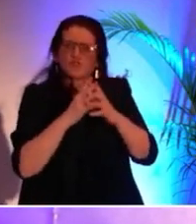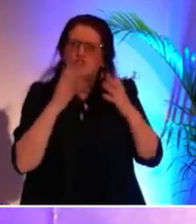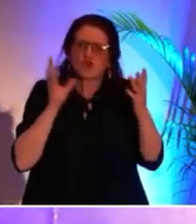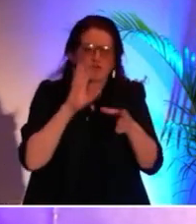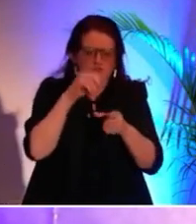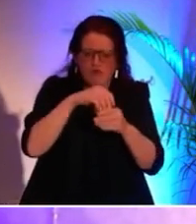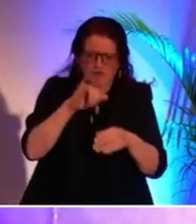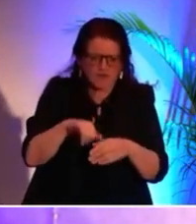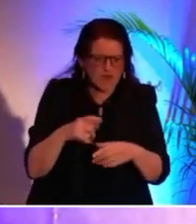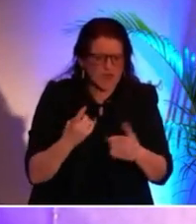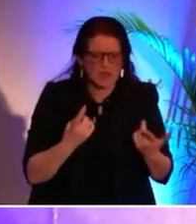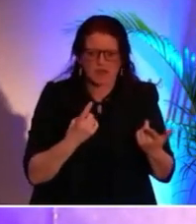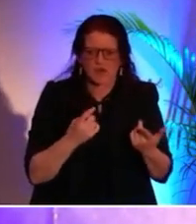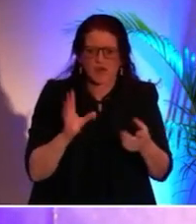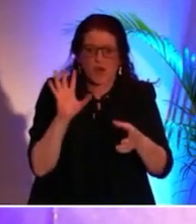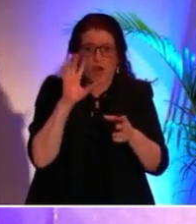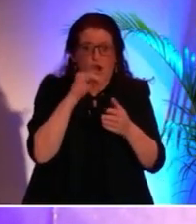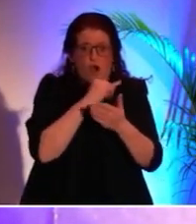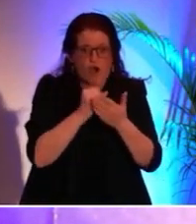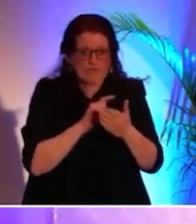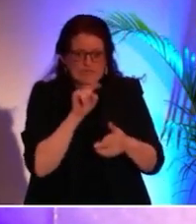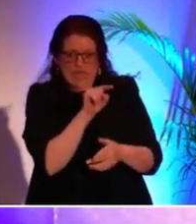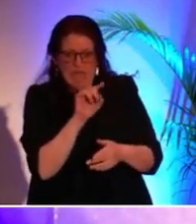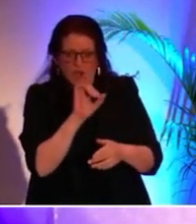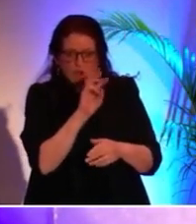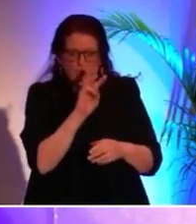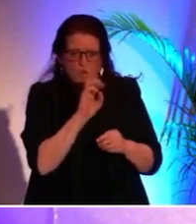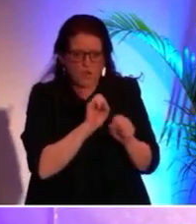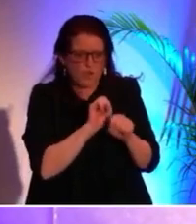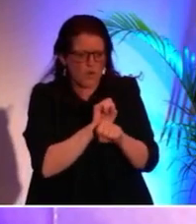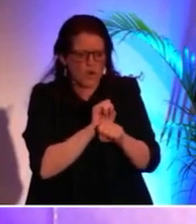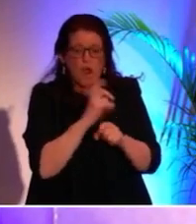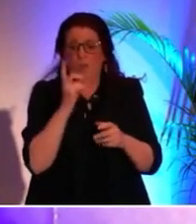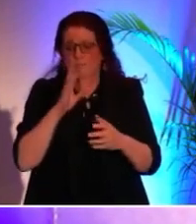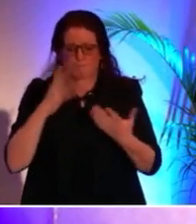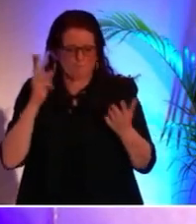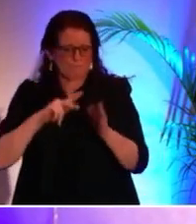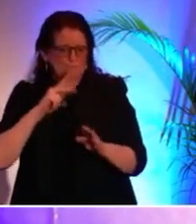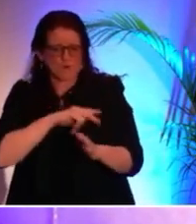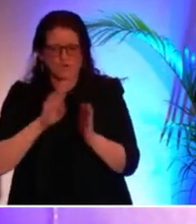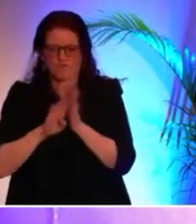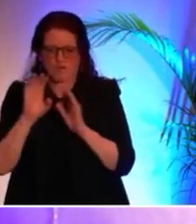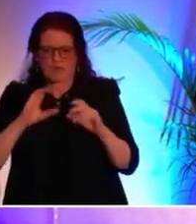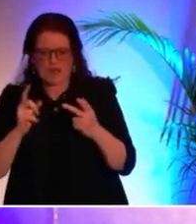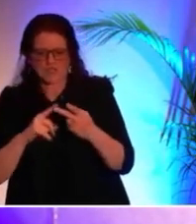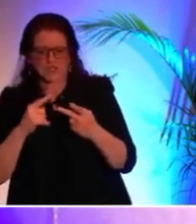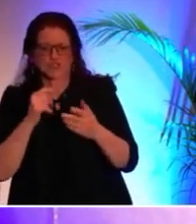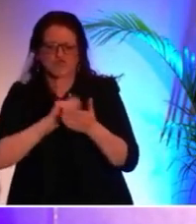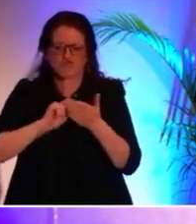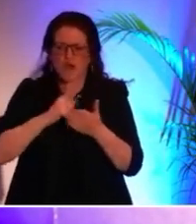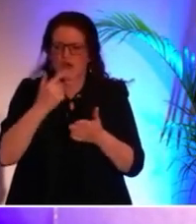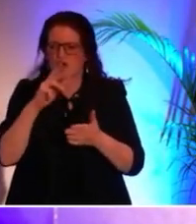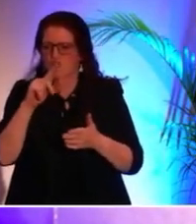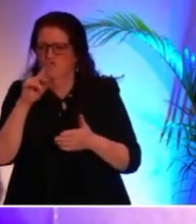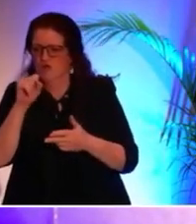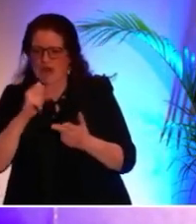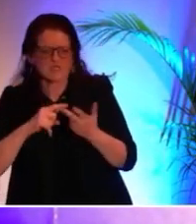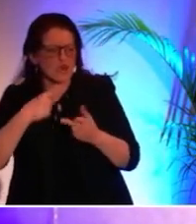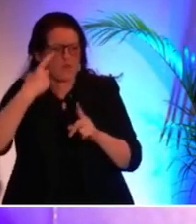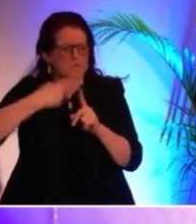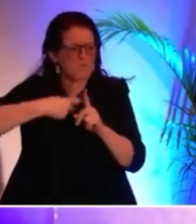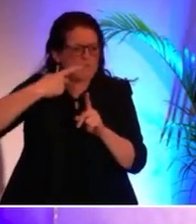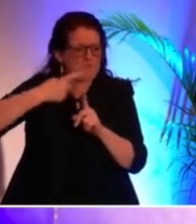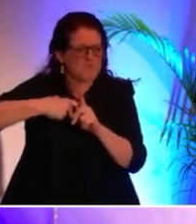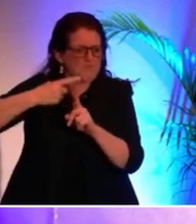in it that year with Artists at Work, personal development classes, grant writing, just a class every month